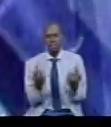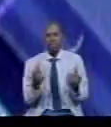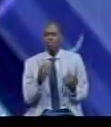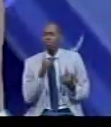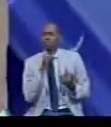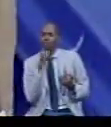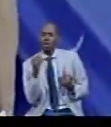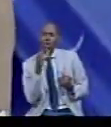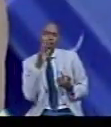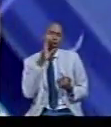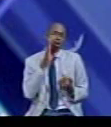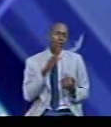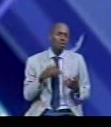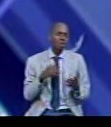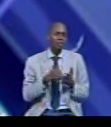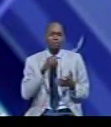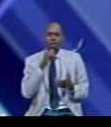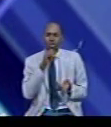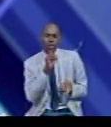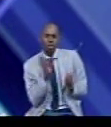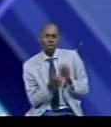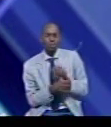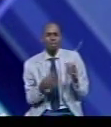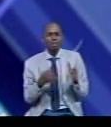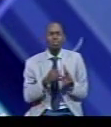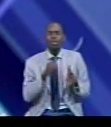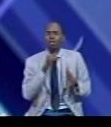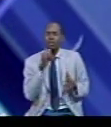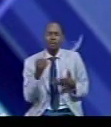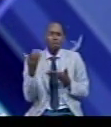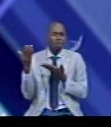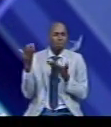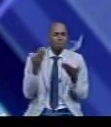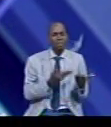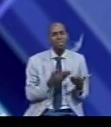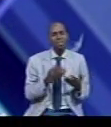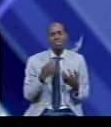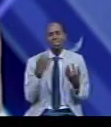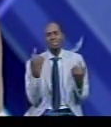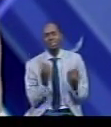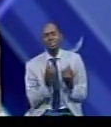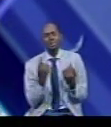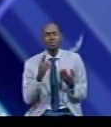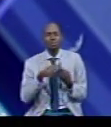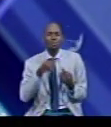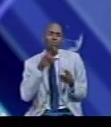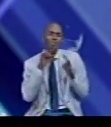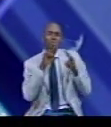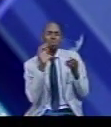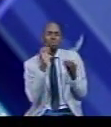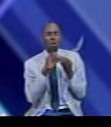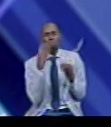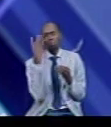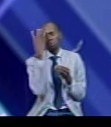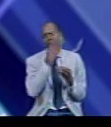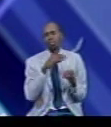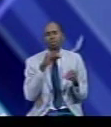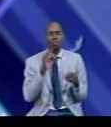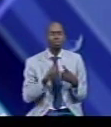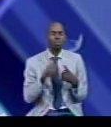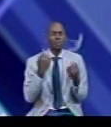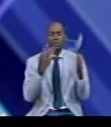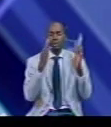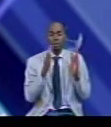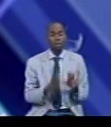colorating sin or belittling sin or making sin to look attractive in any way. We must call it